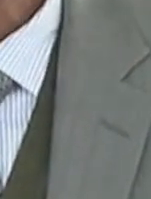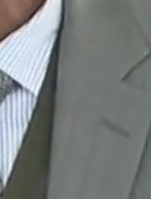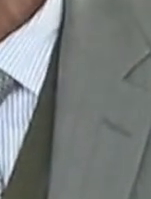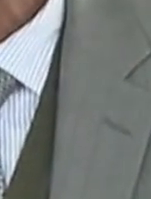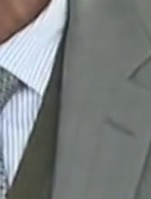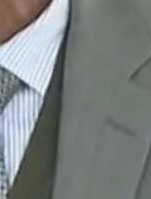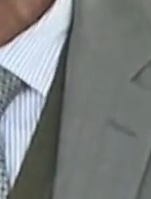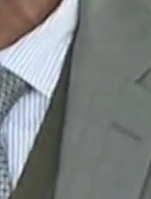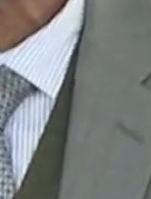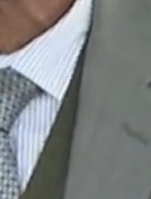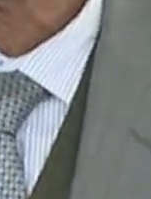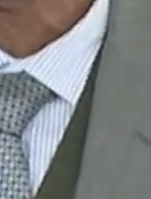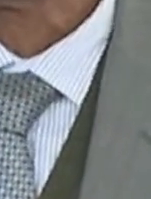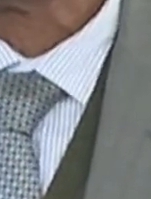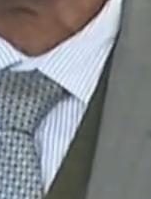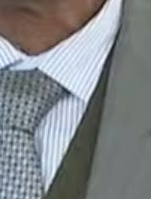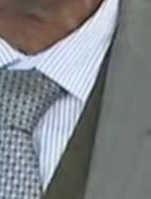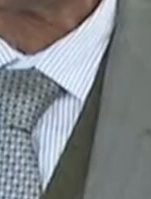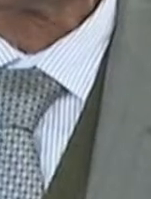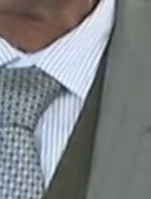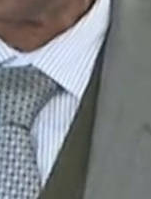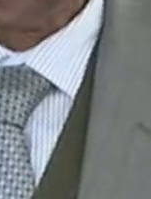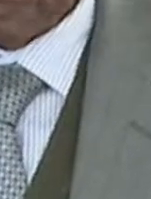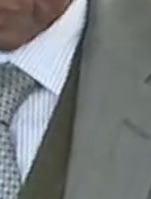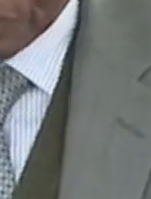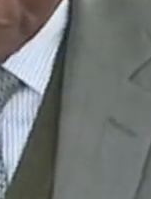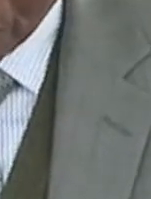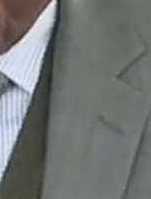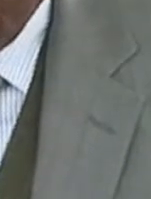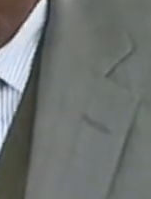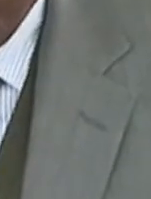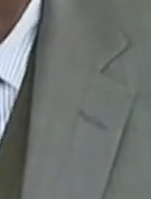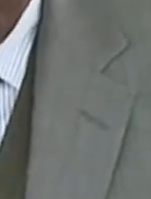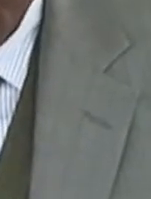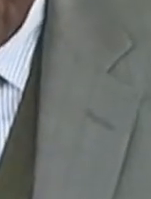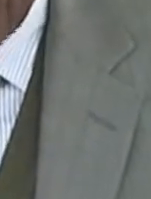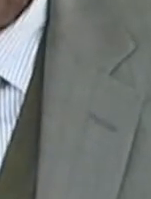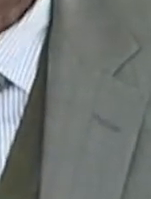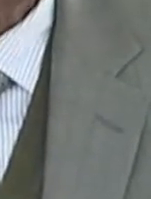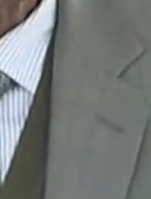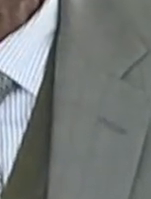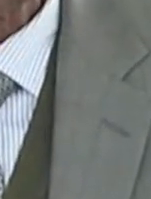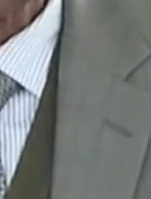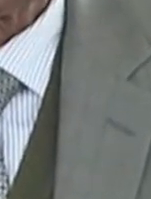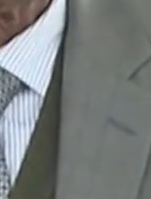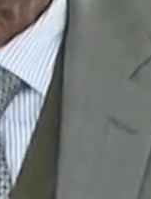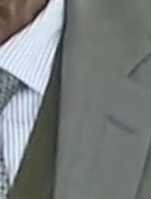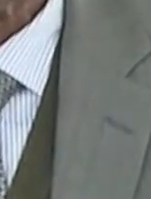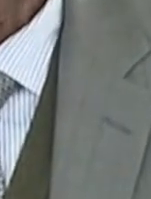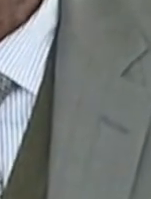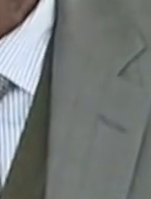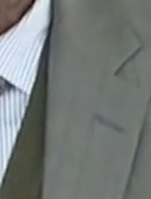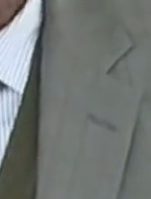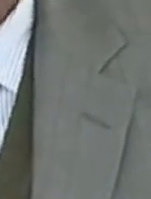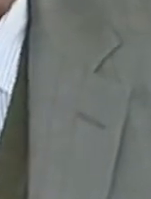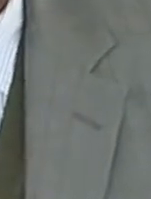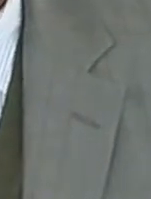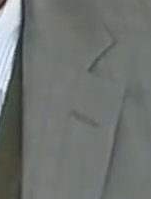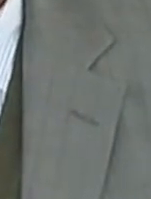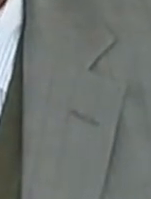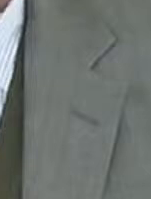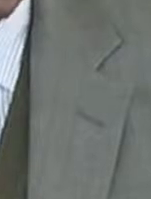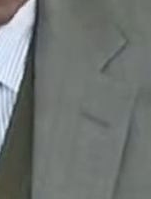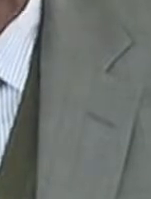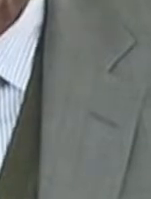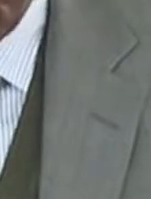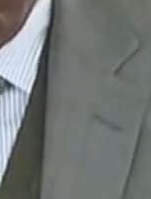And I really wish to congratulate the acting Vice Chancellor